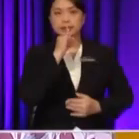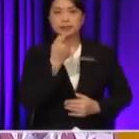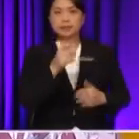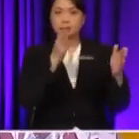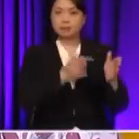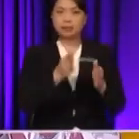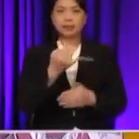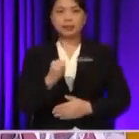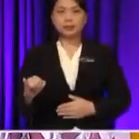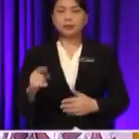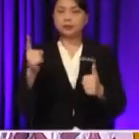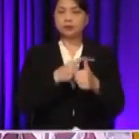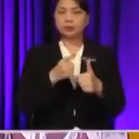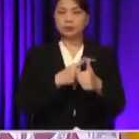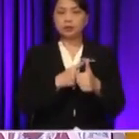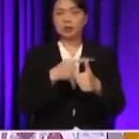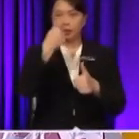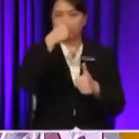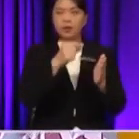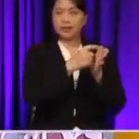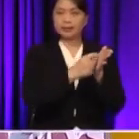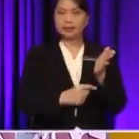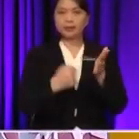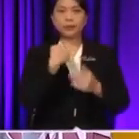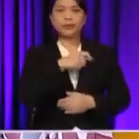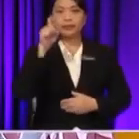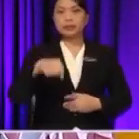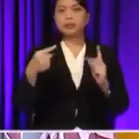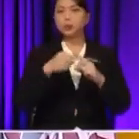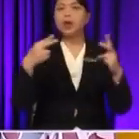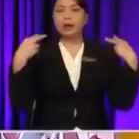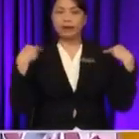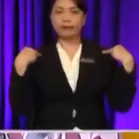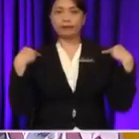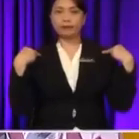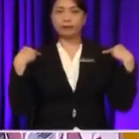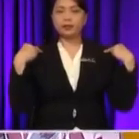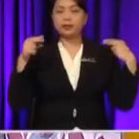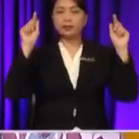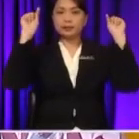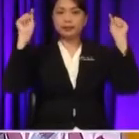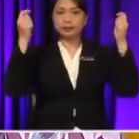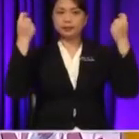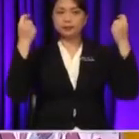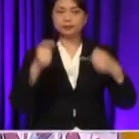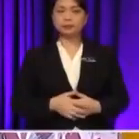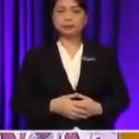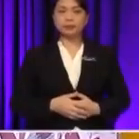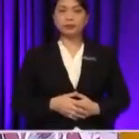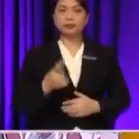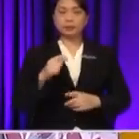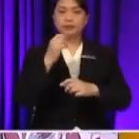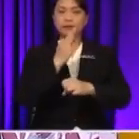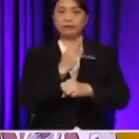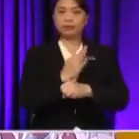planning part. So first, for an article, we need to have a captivating title. Okay, so the function of the